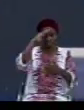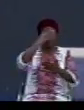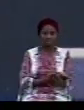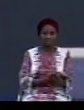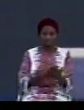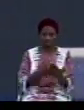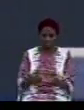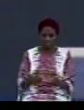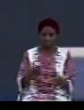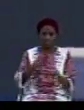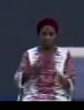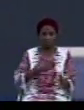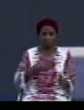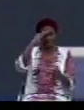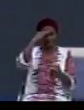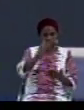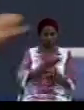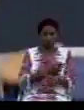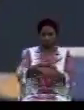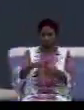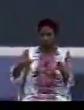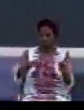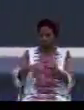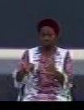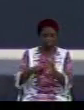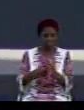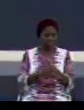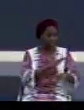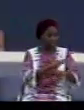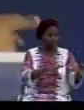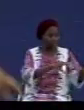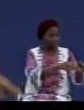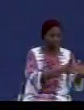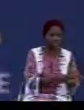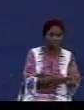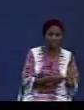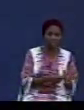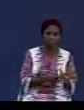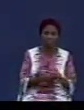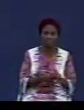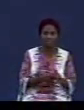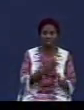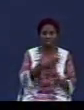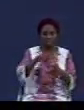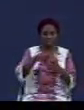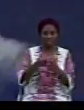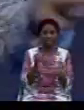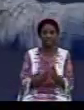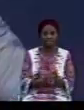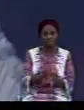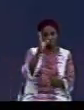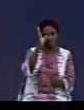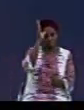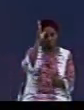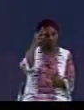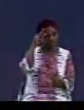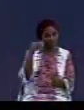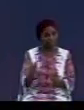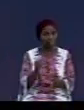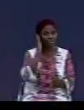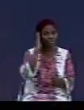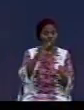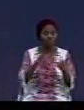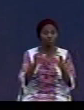this, don't do this. And then that father himself will do that wrong